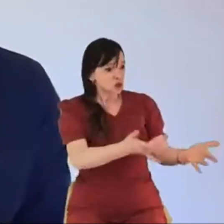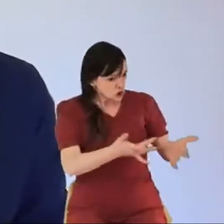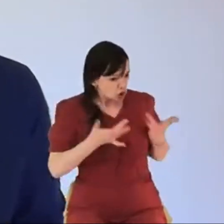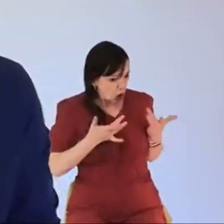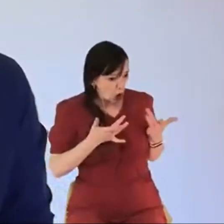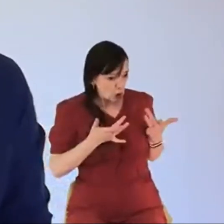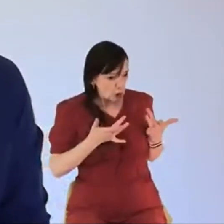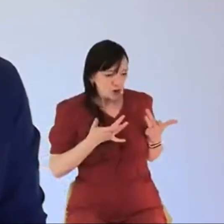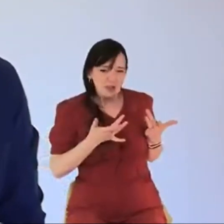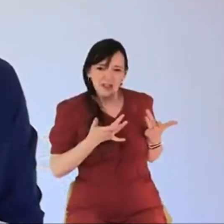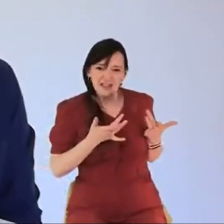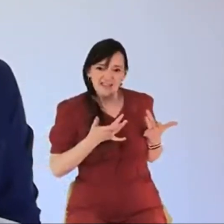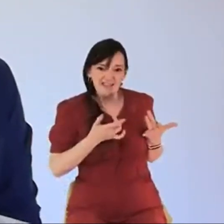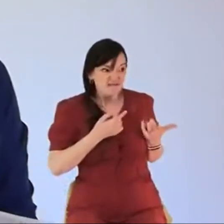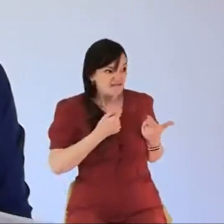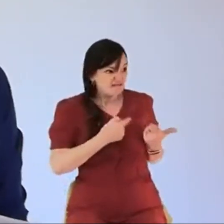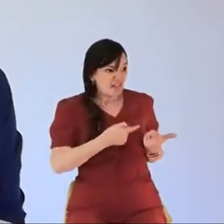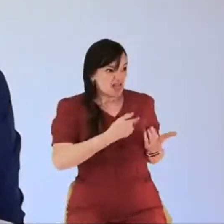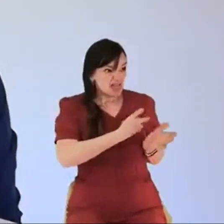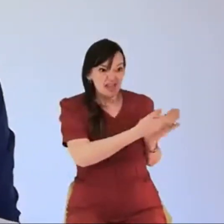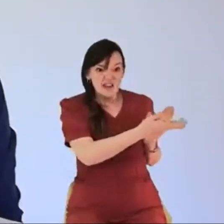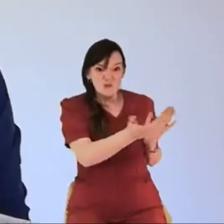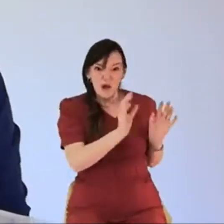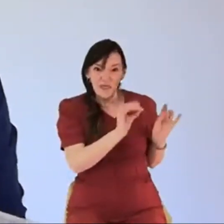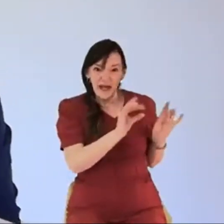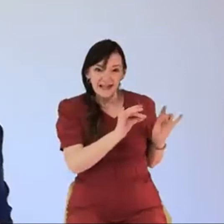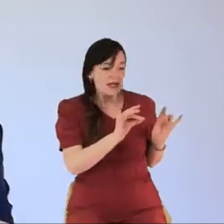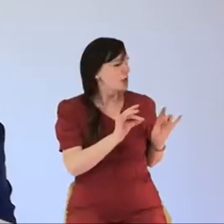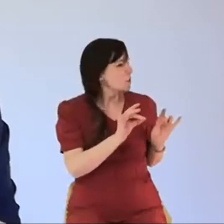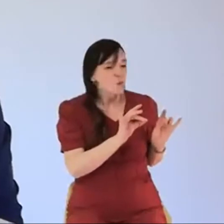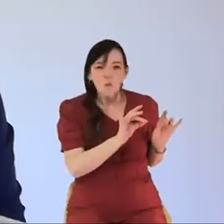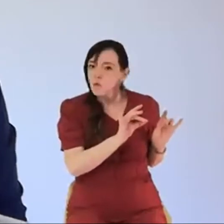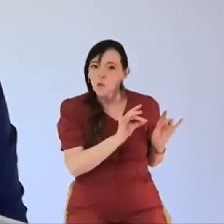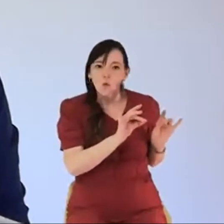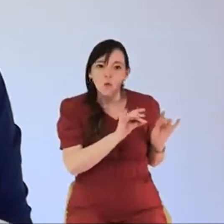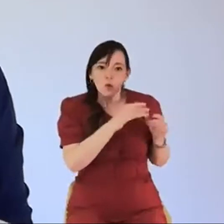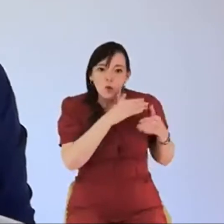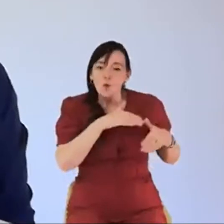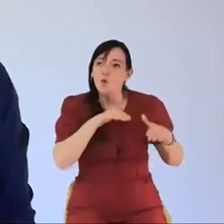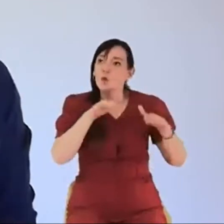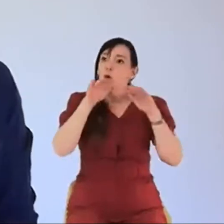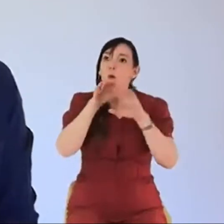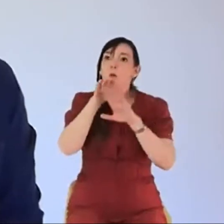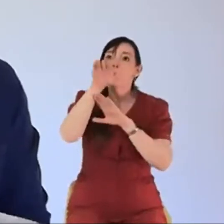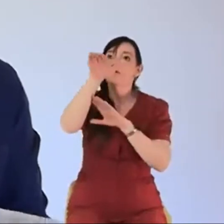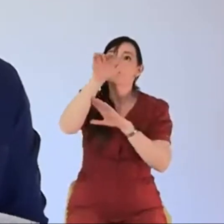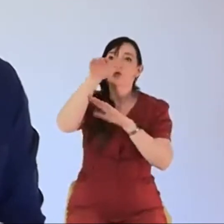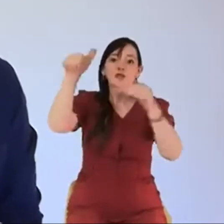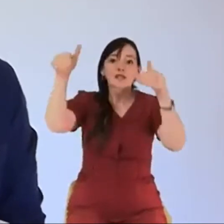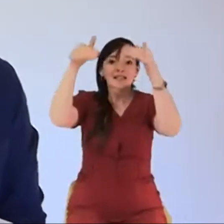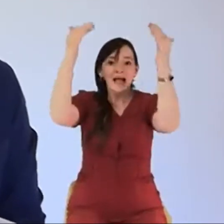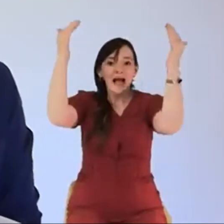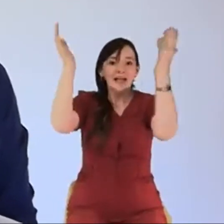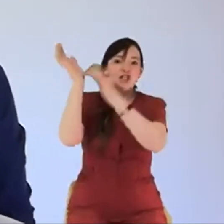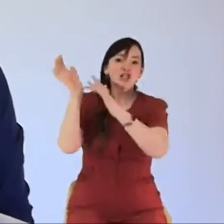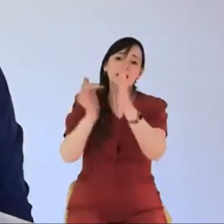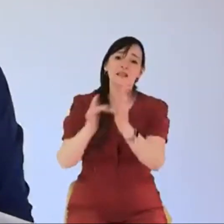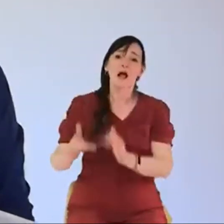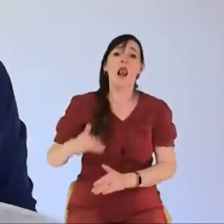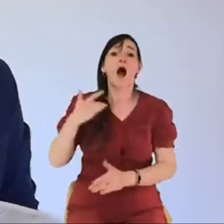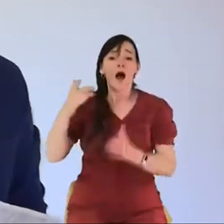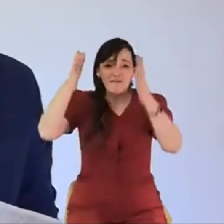is There is more That shows us Jesus is alive And he's king And he's coming back